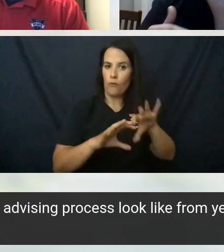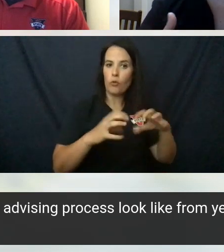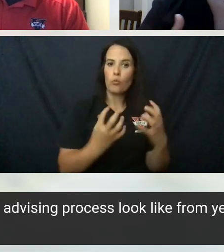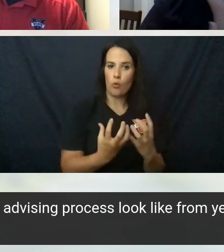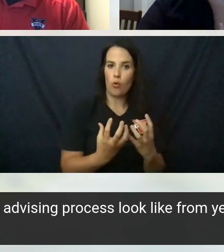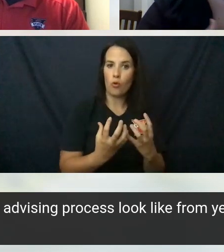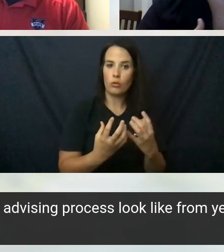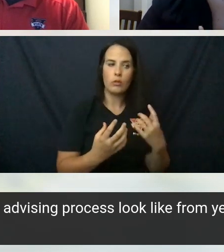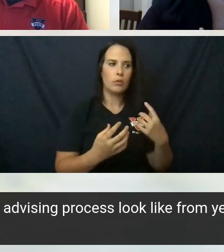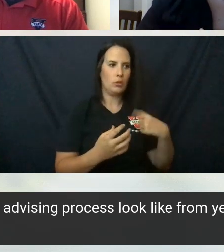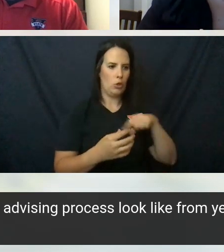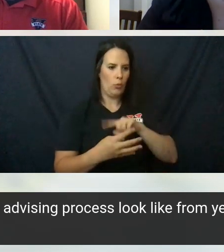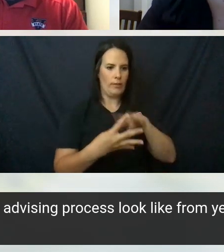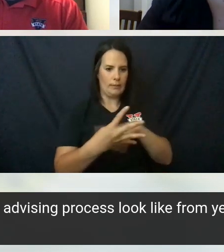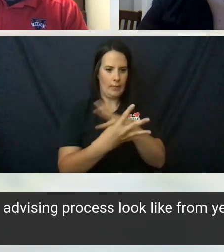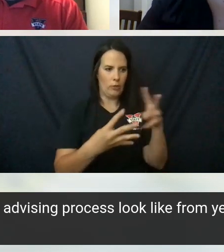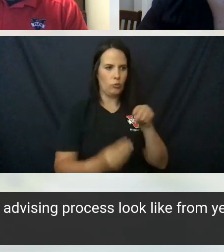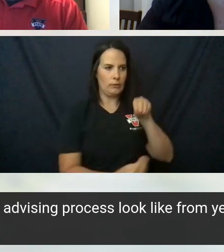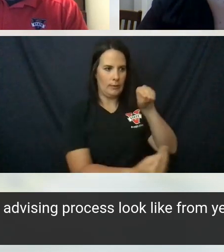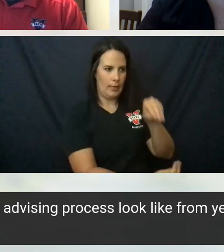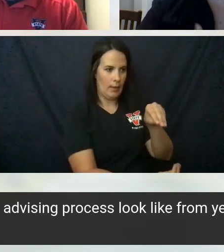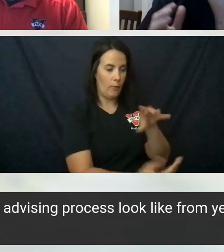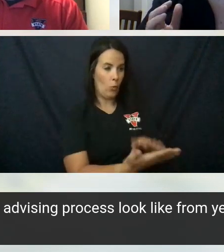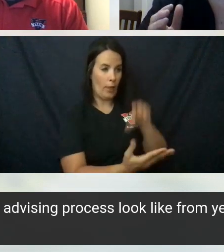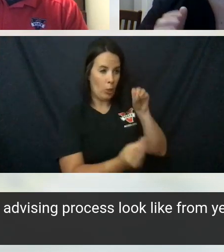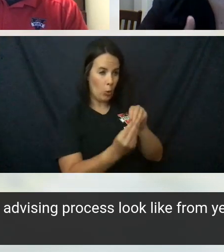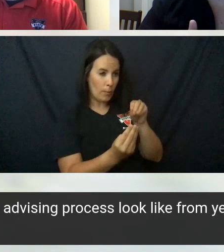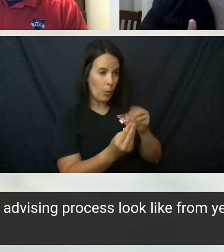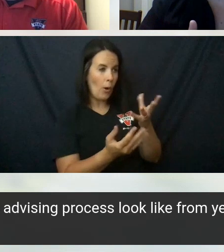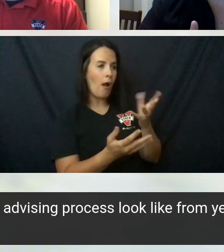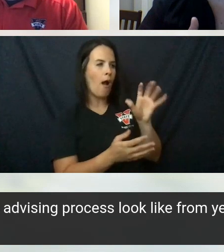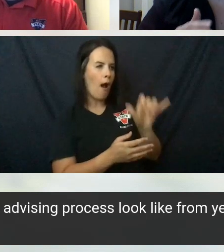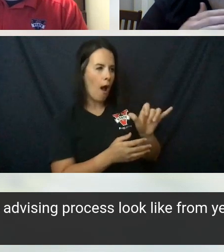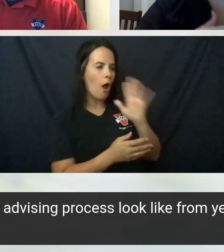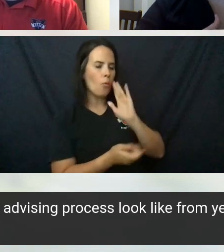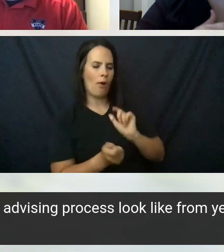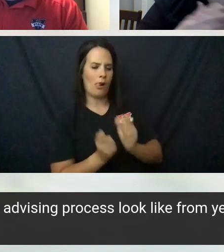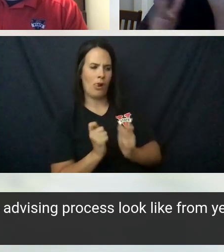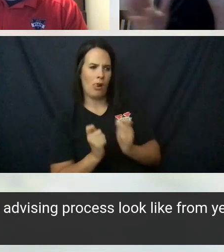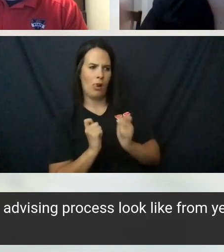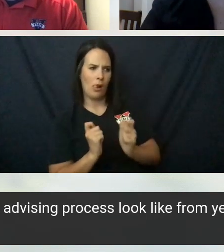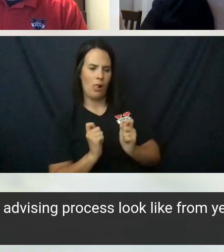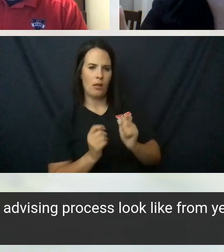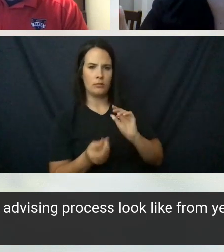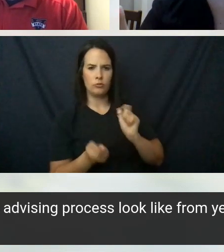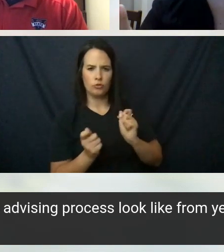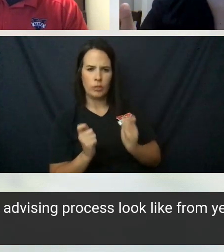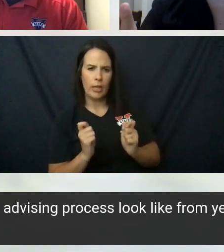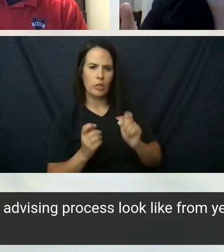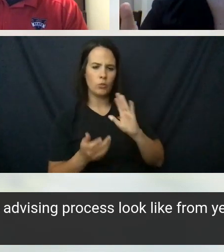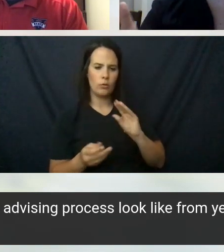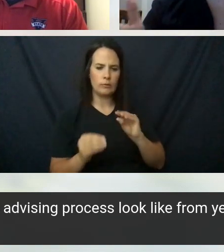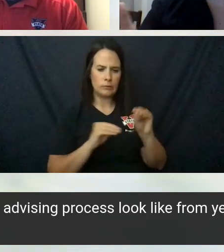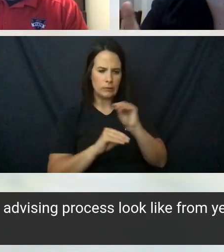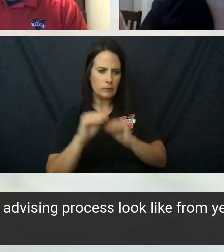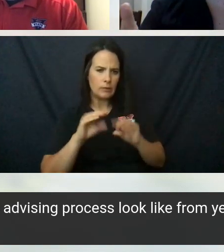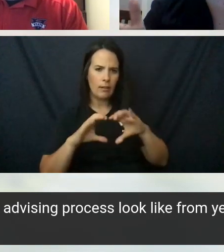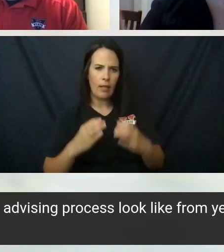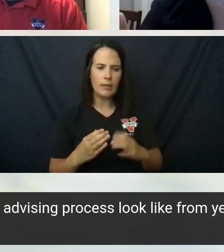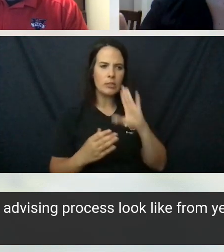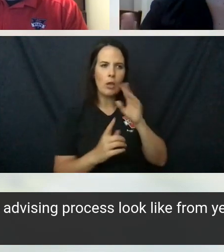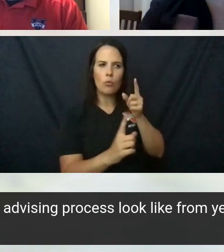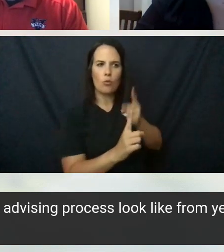you along the way, and we're going to edit those, and we're going to revisit those, and we're going to keep moving you towards your goal